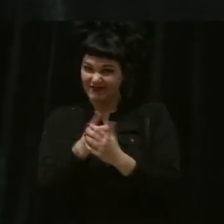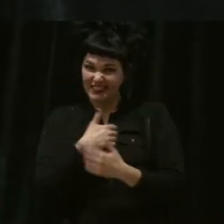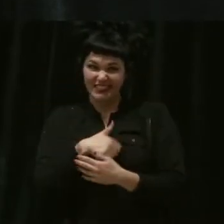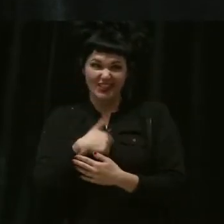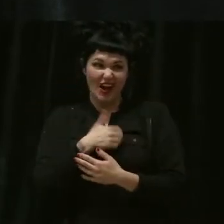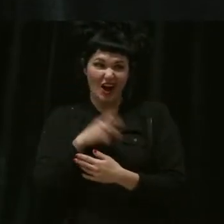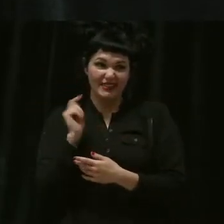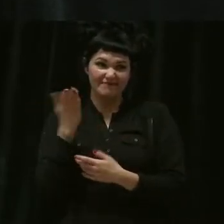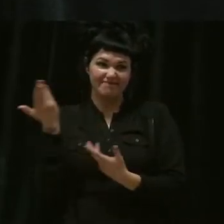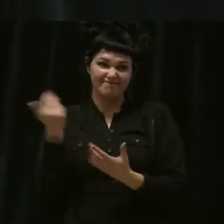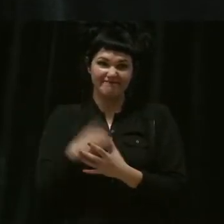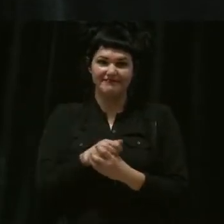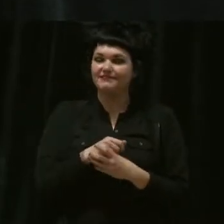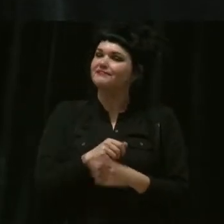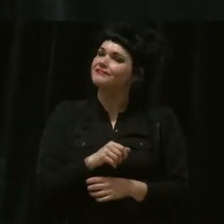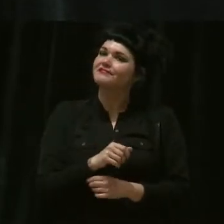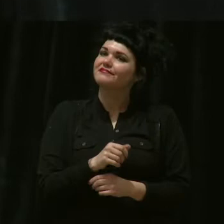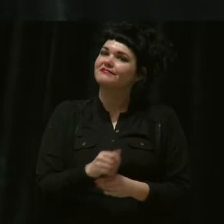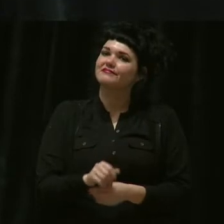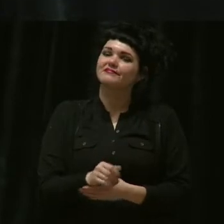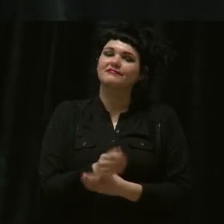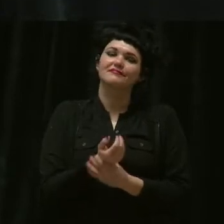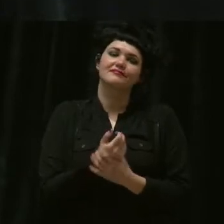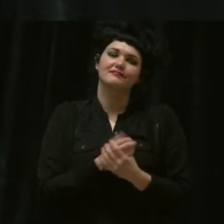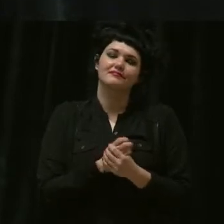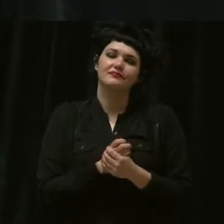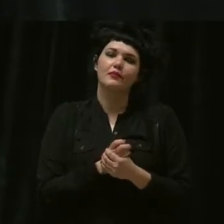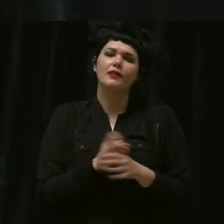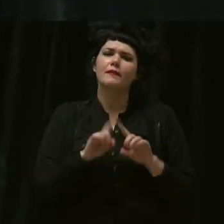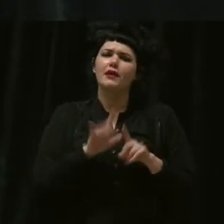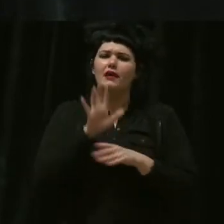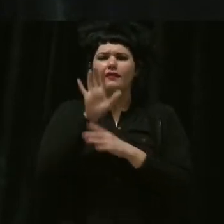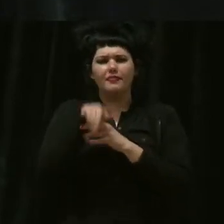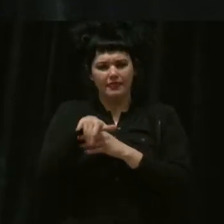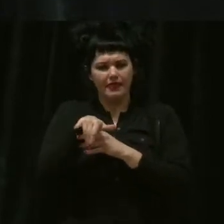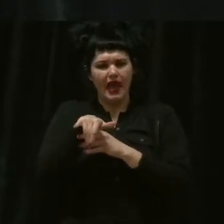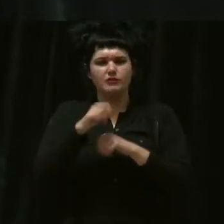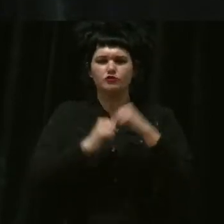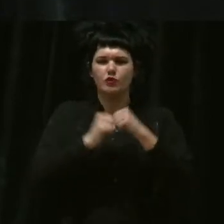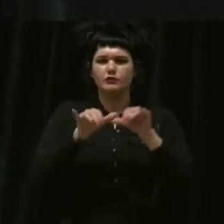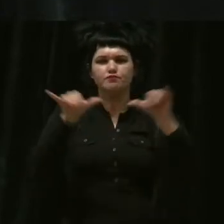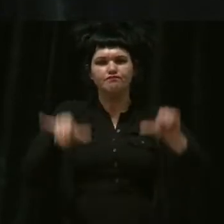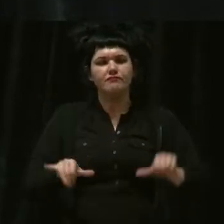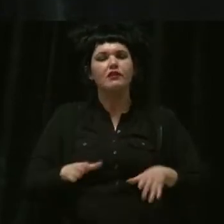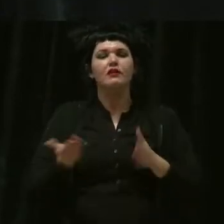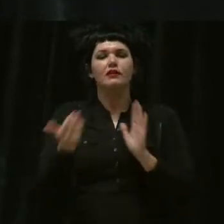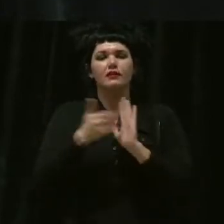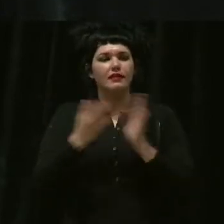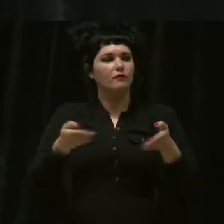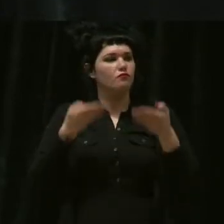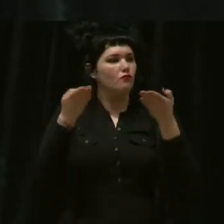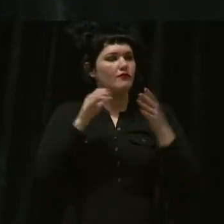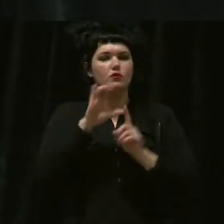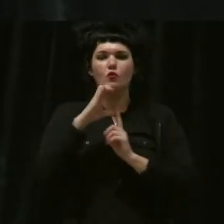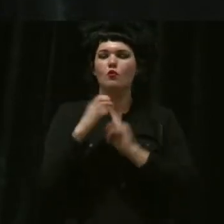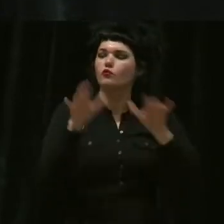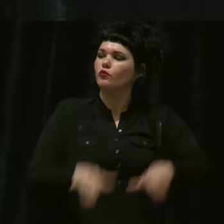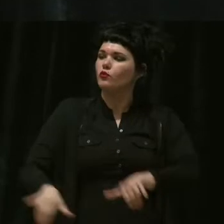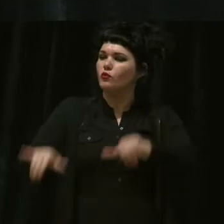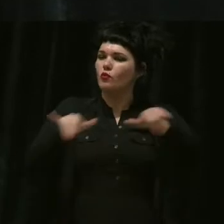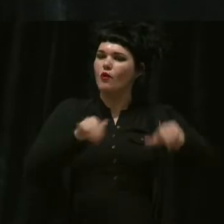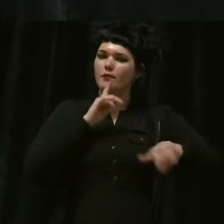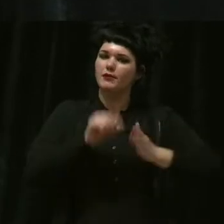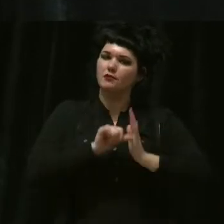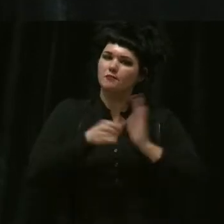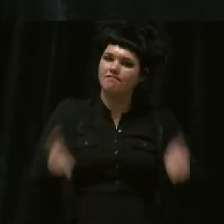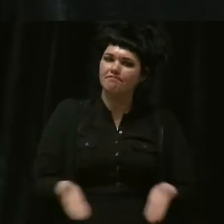sorry about that. But that structure provides, again, a cultural norm and reinforcer